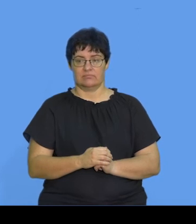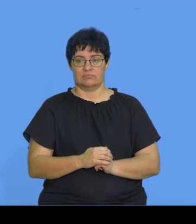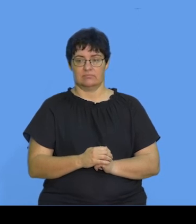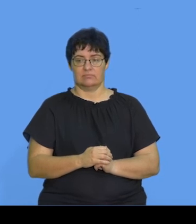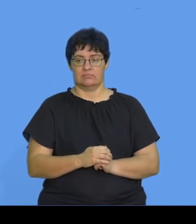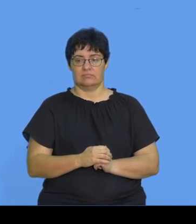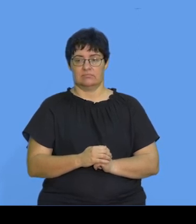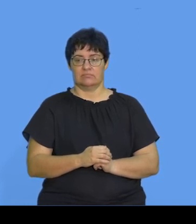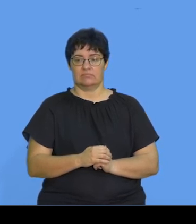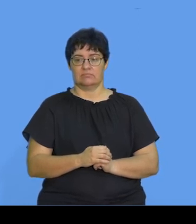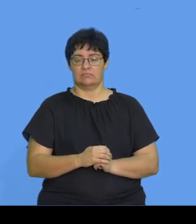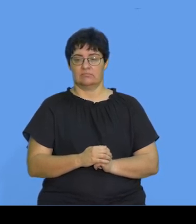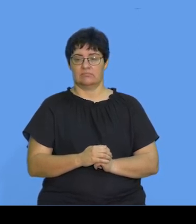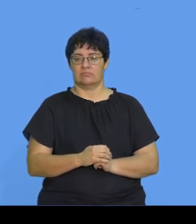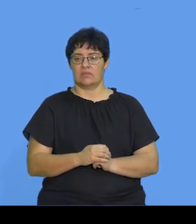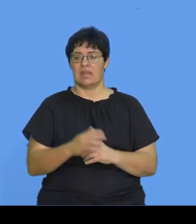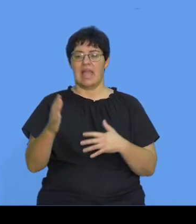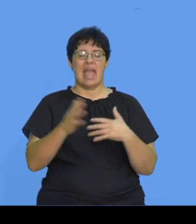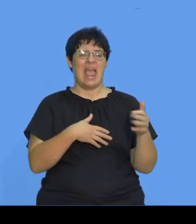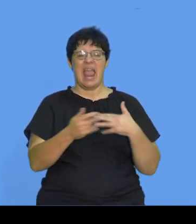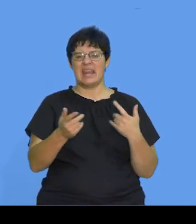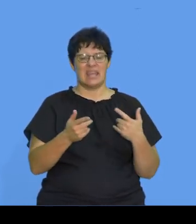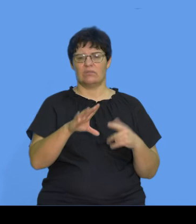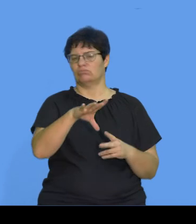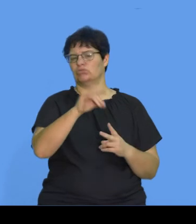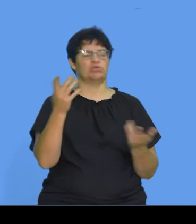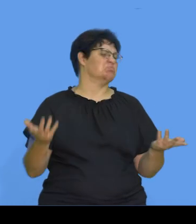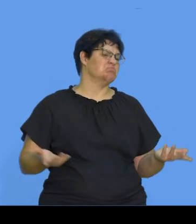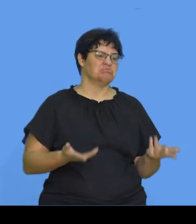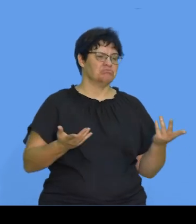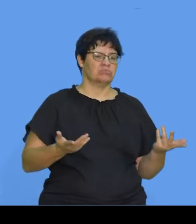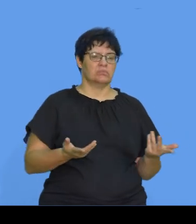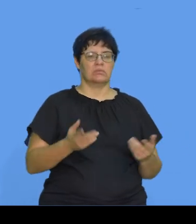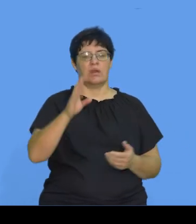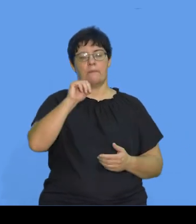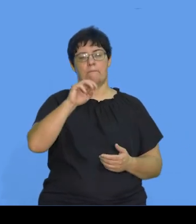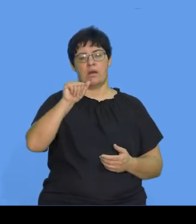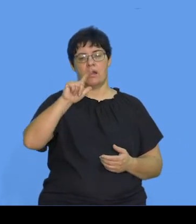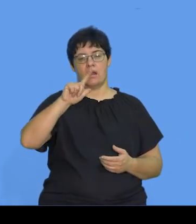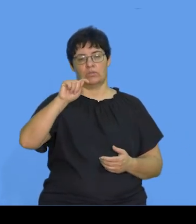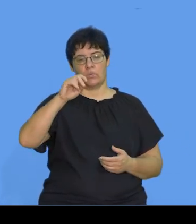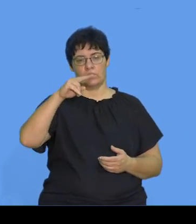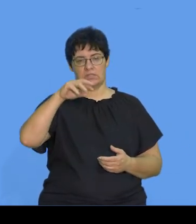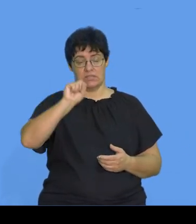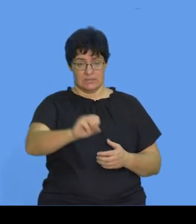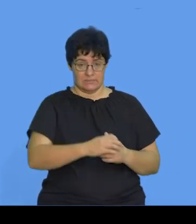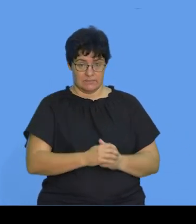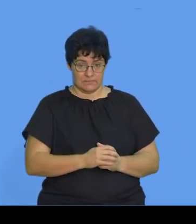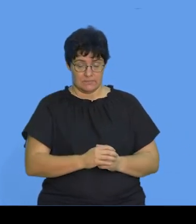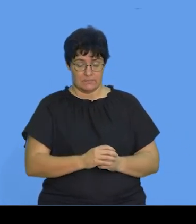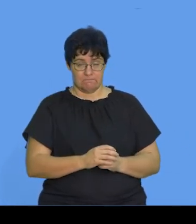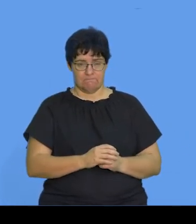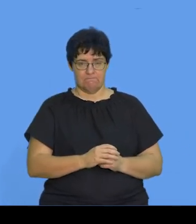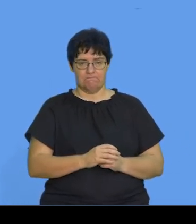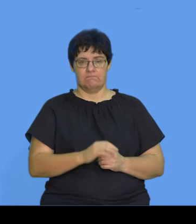Sorry. All right, and any of the choices that you could make, maltose,